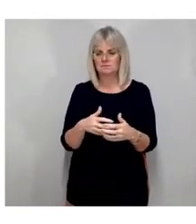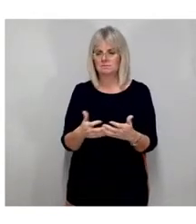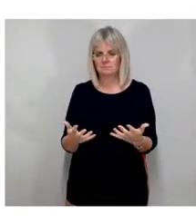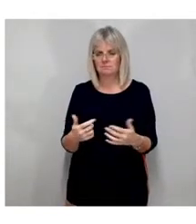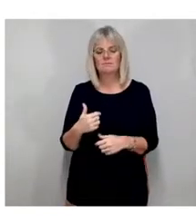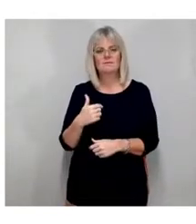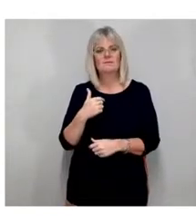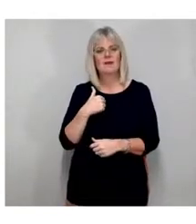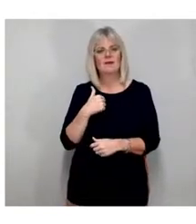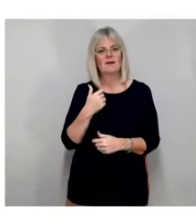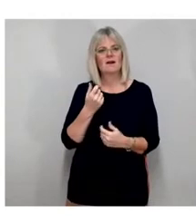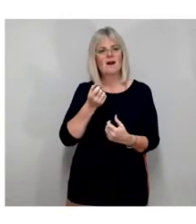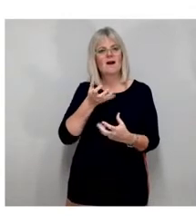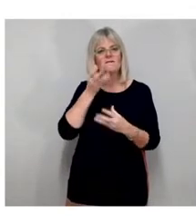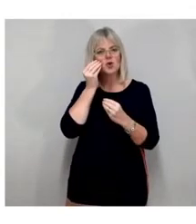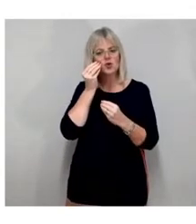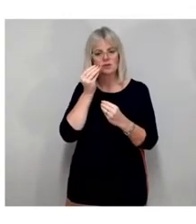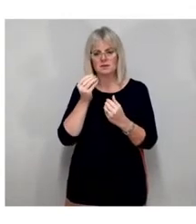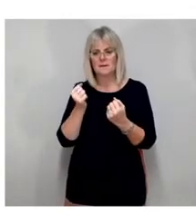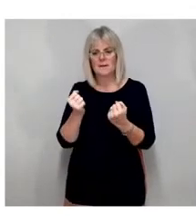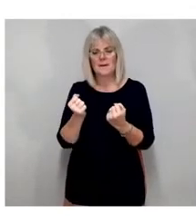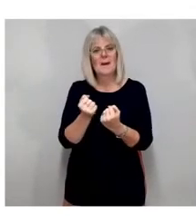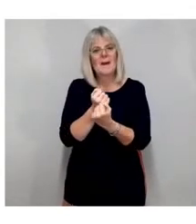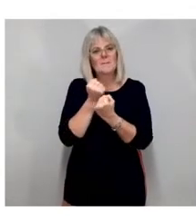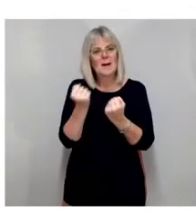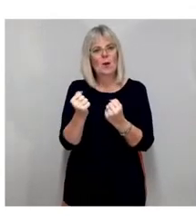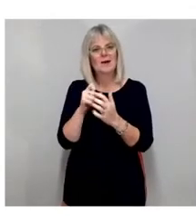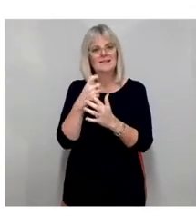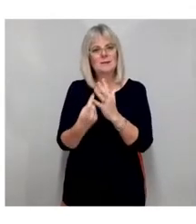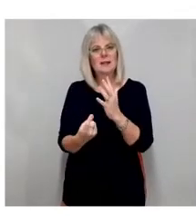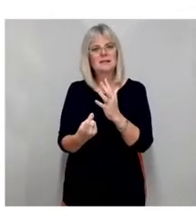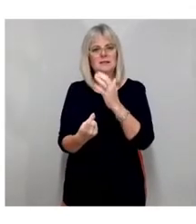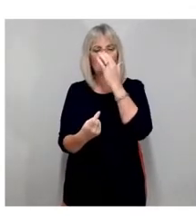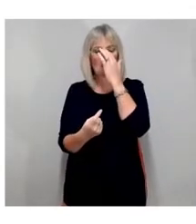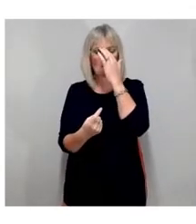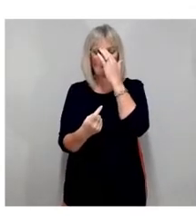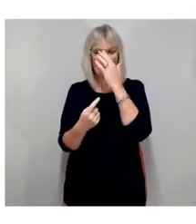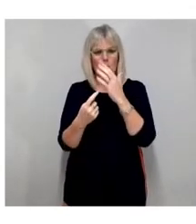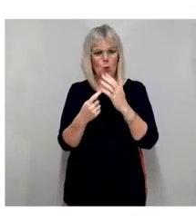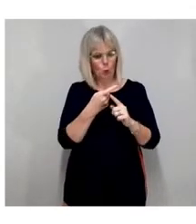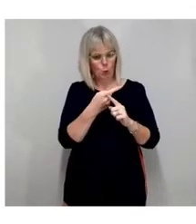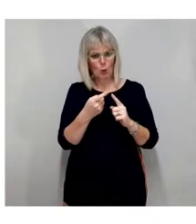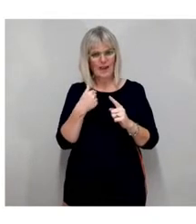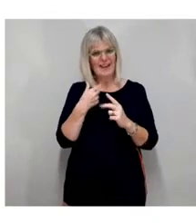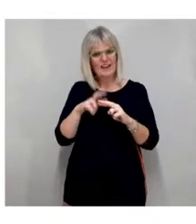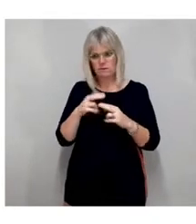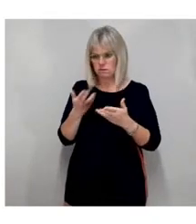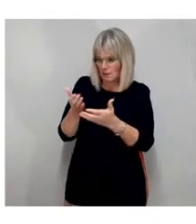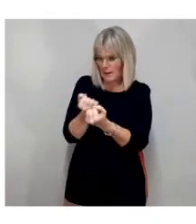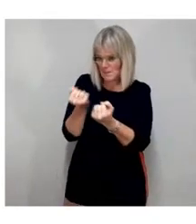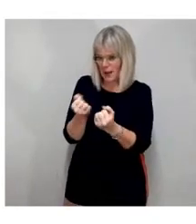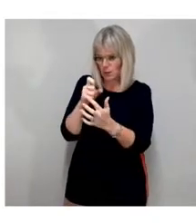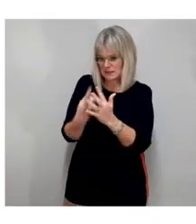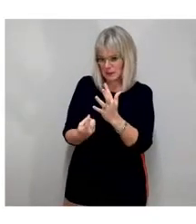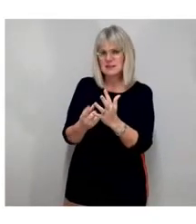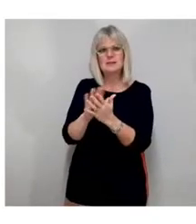we empower people with disabilities using technology, actually we empower everybody. So I'm just continuously learning, Corie, about the impact that